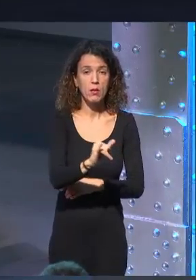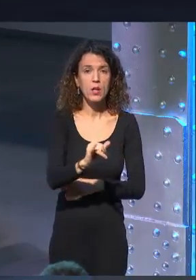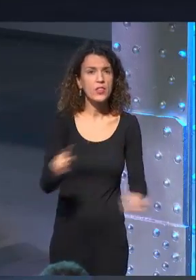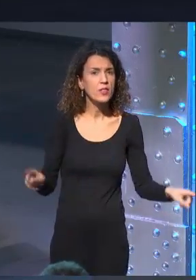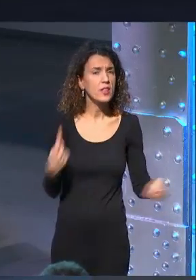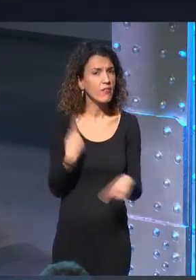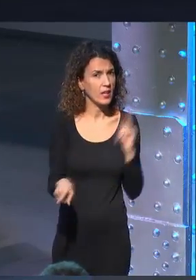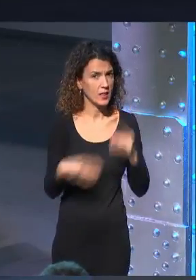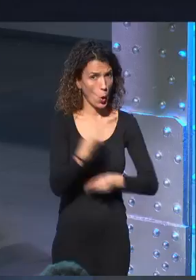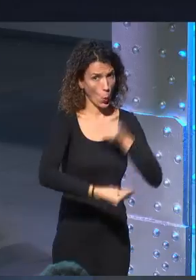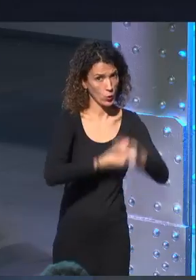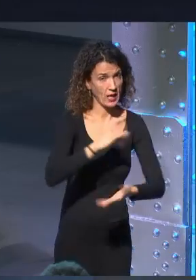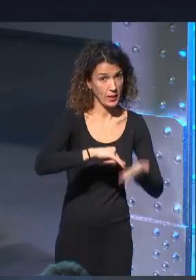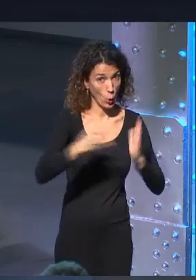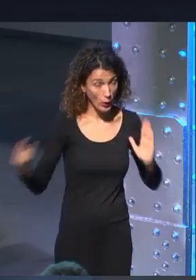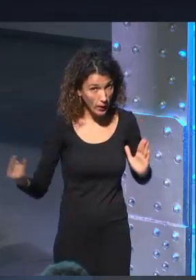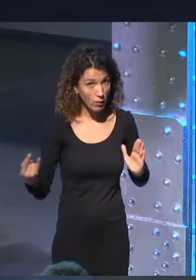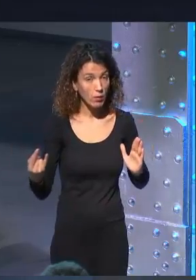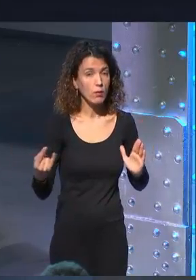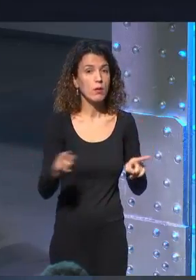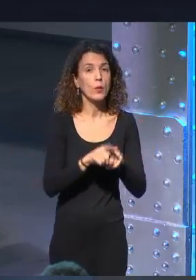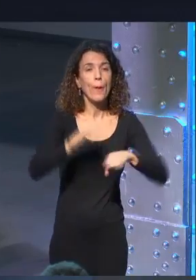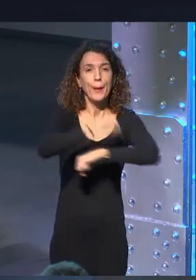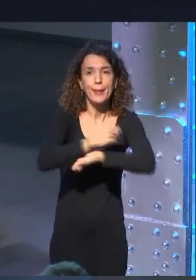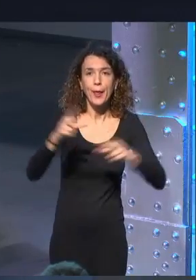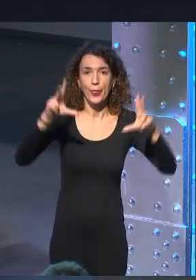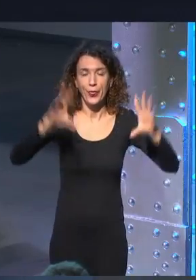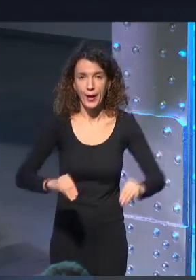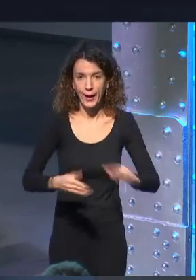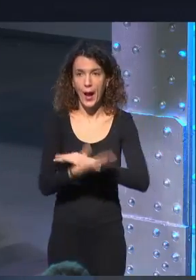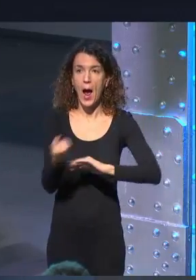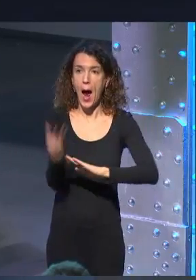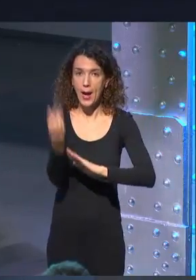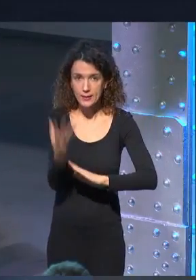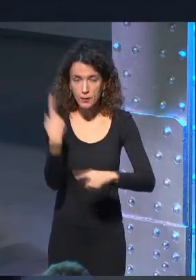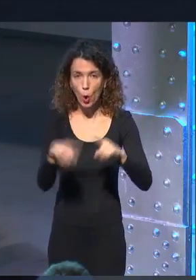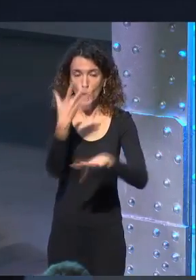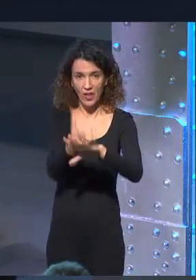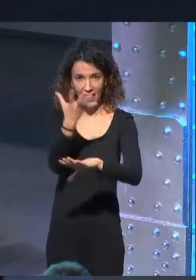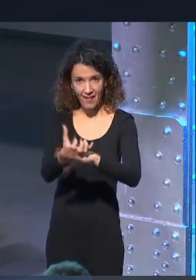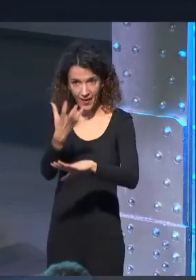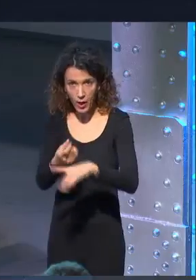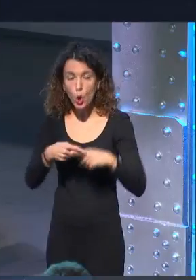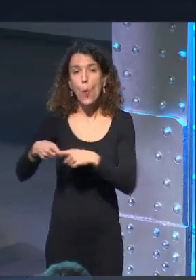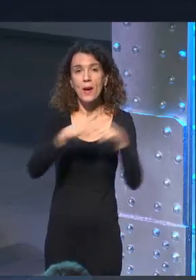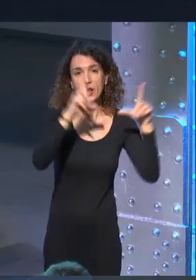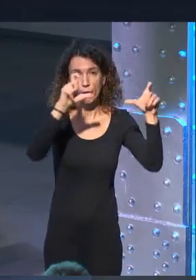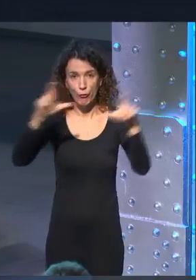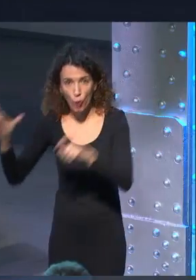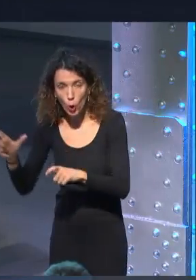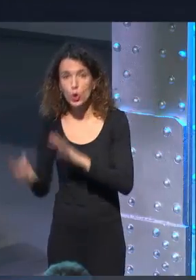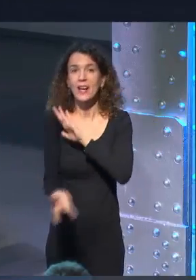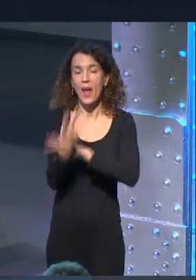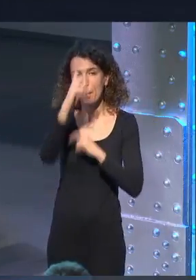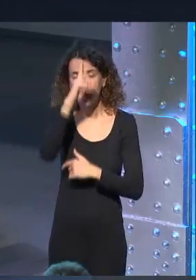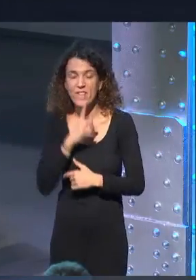But with adults too, it's not the same to use technology, like to close windows, to upload files, to